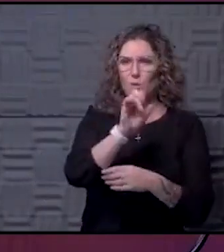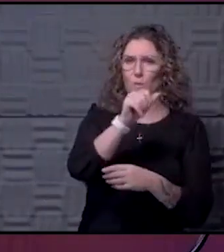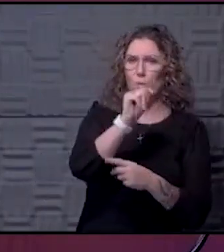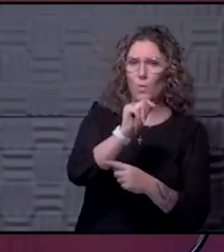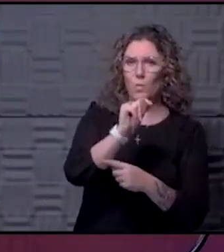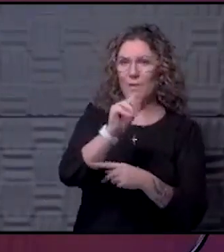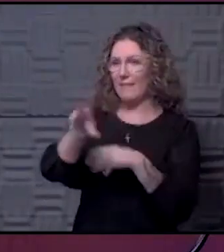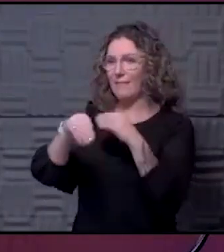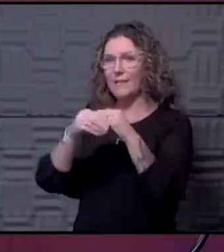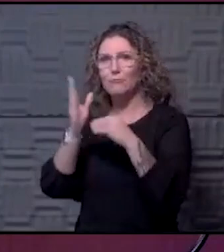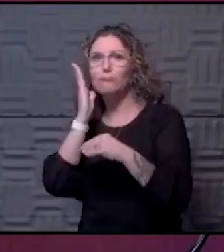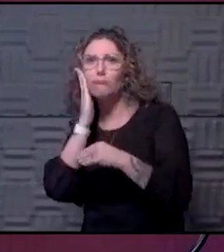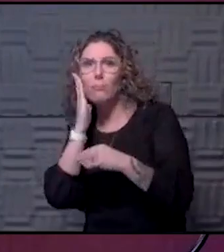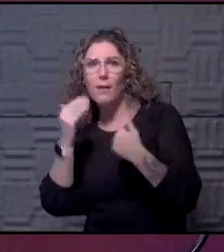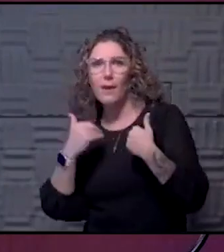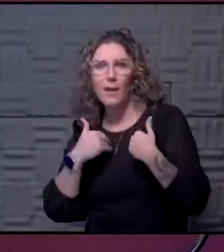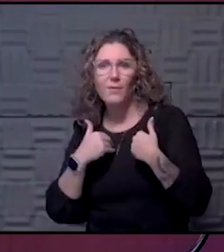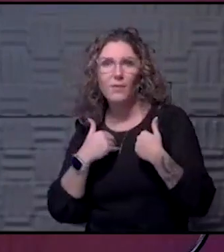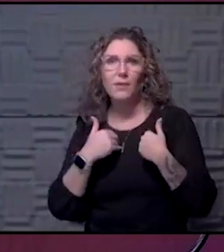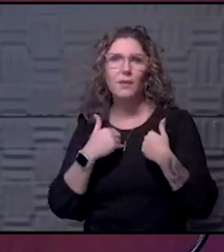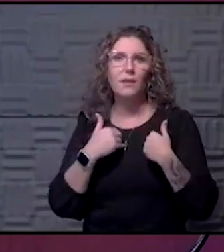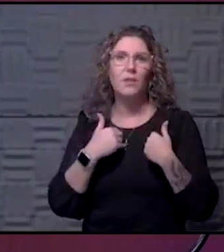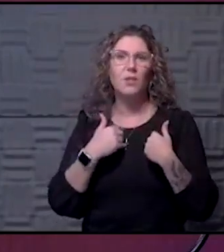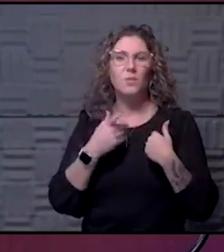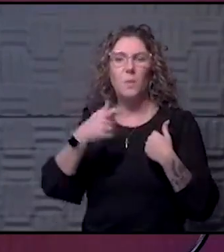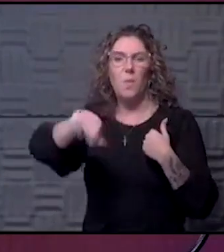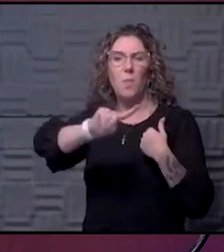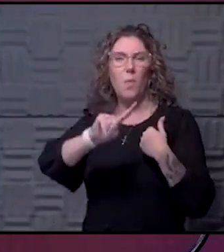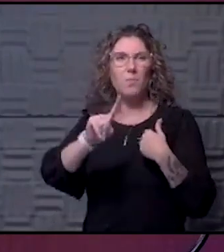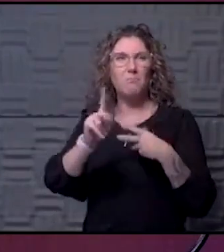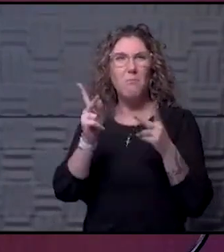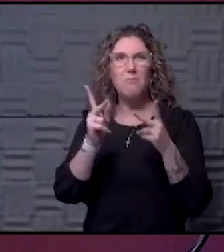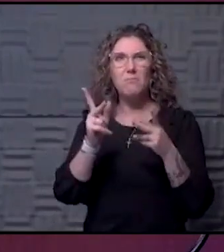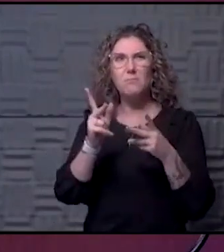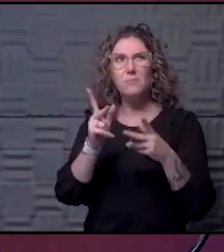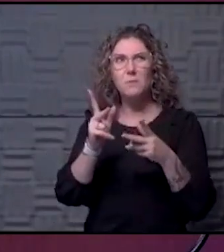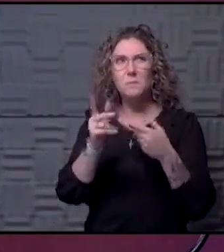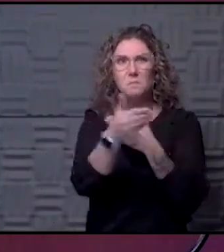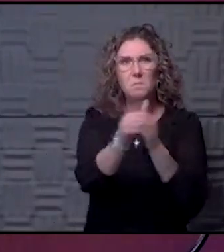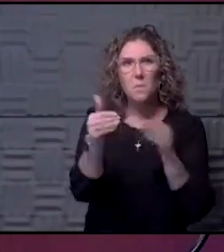the additional beds that I have. He was in those spaces for about